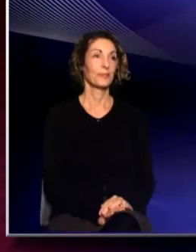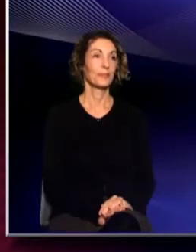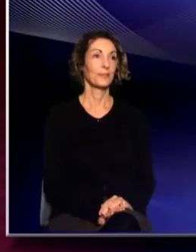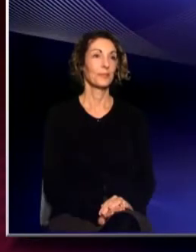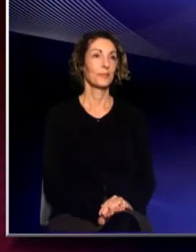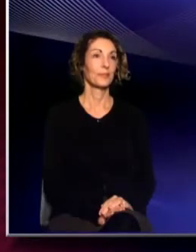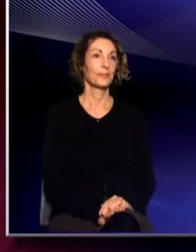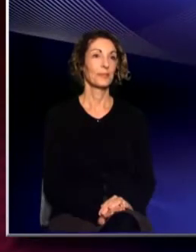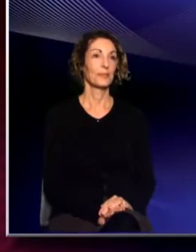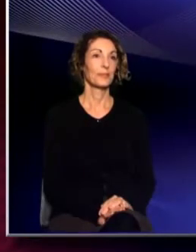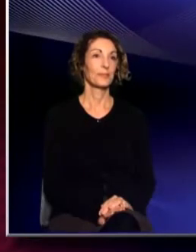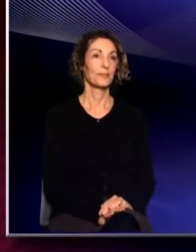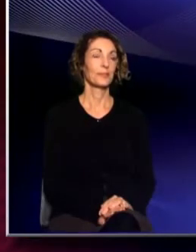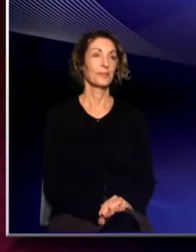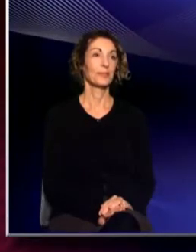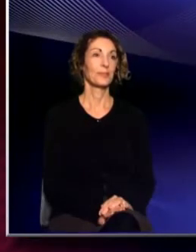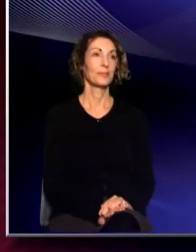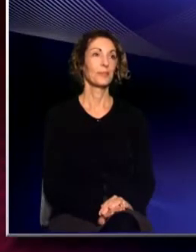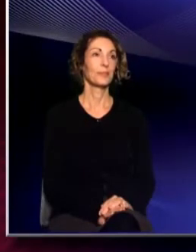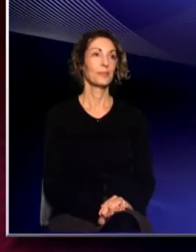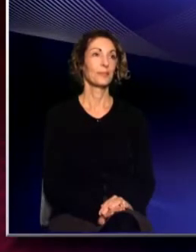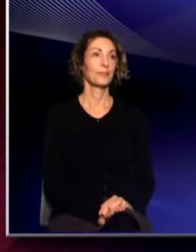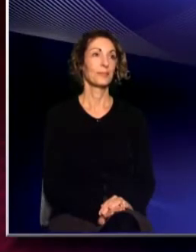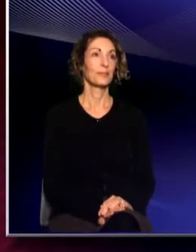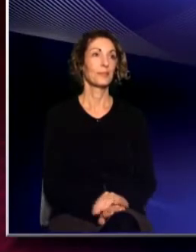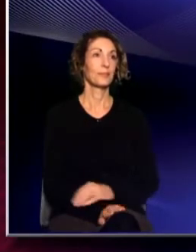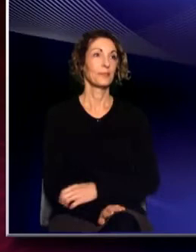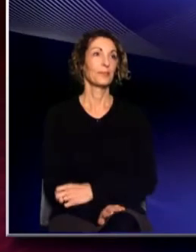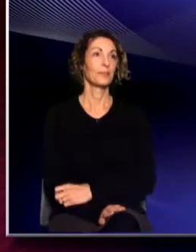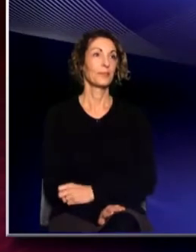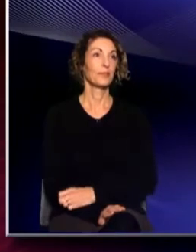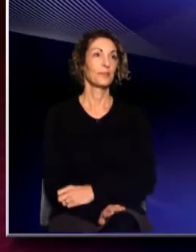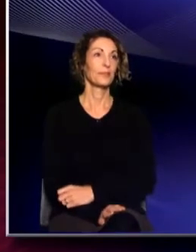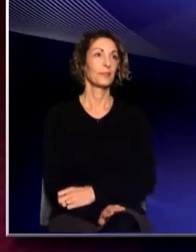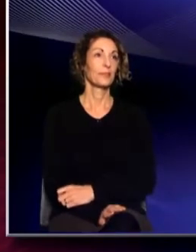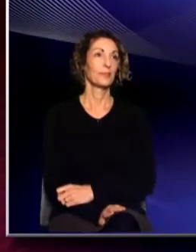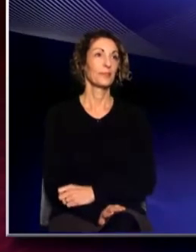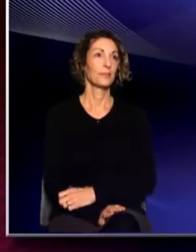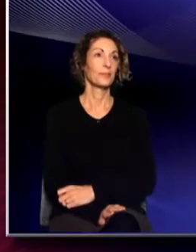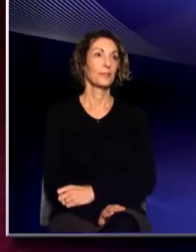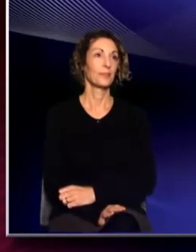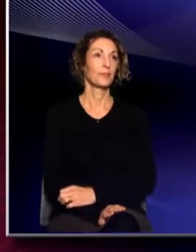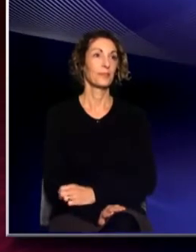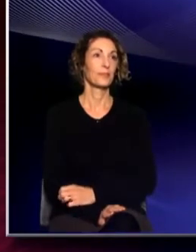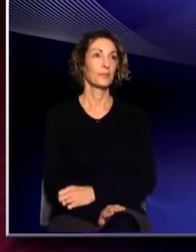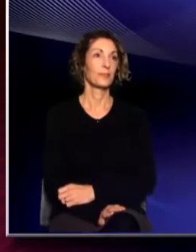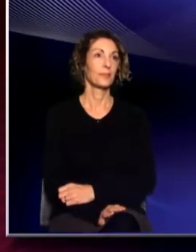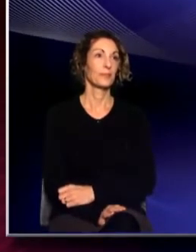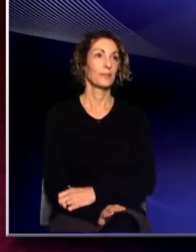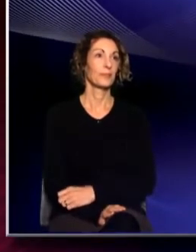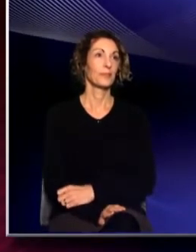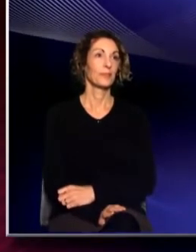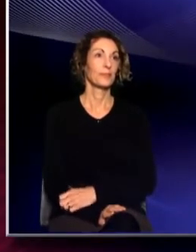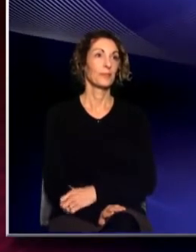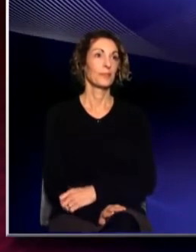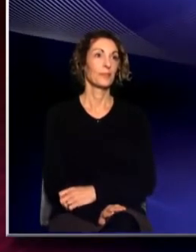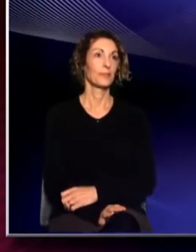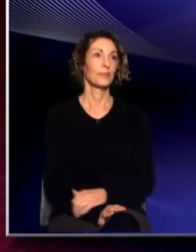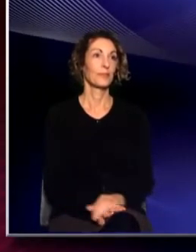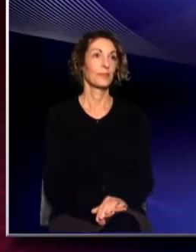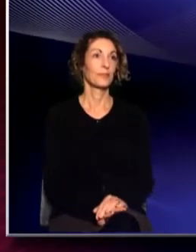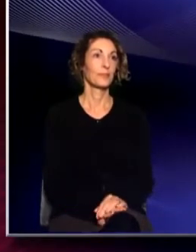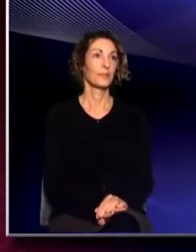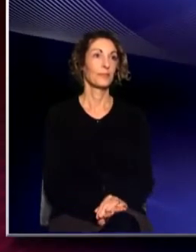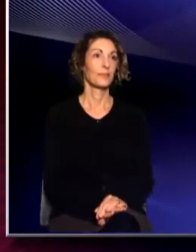this email that came on her phone. But then I realized it was an email from Gallaudet, and that I had won second